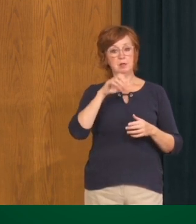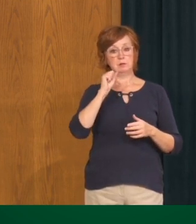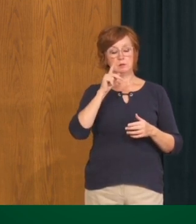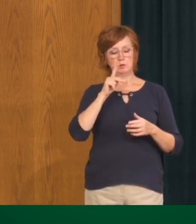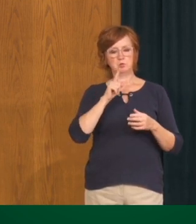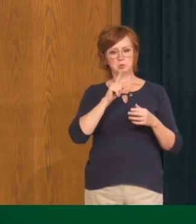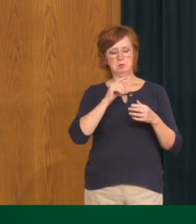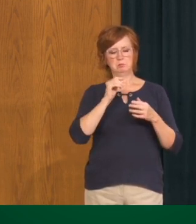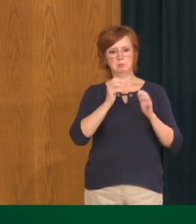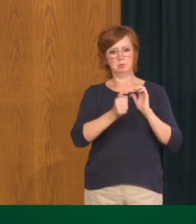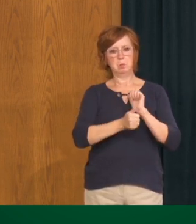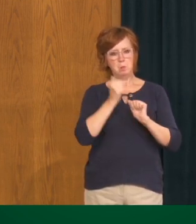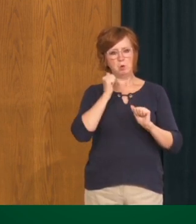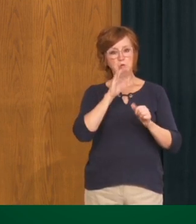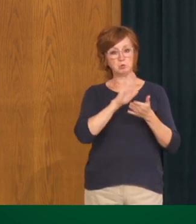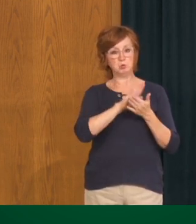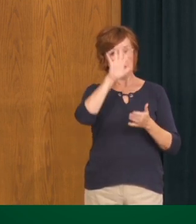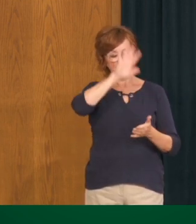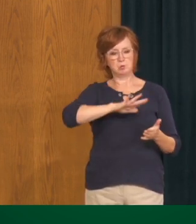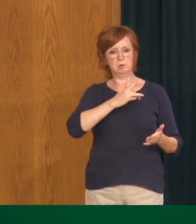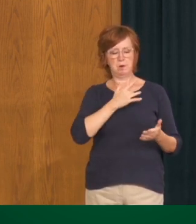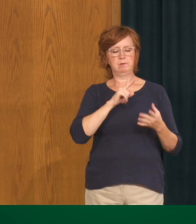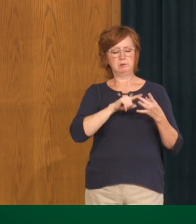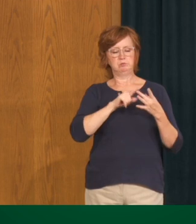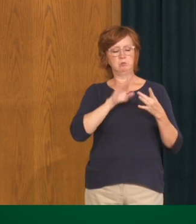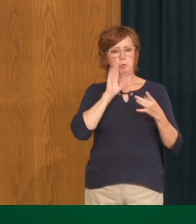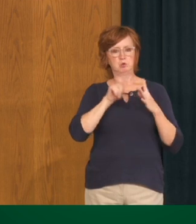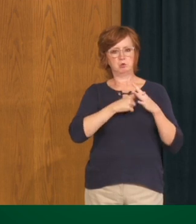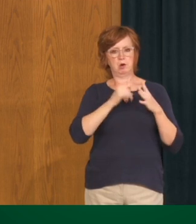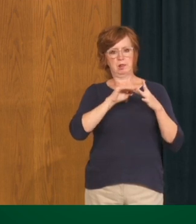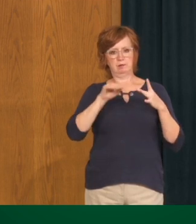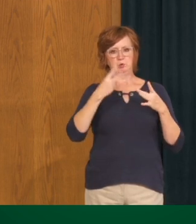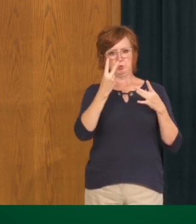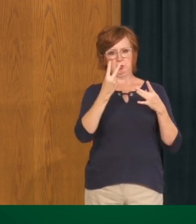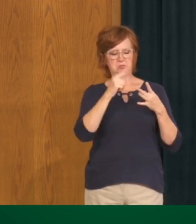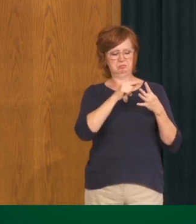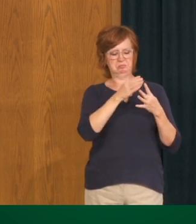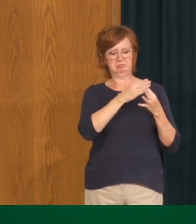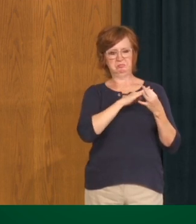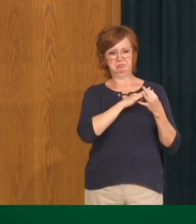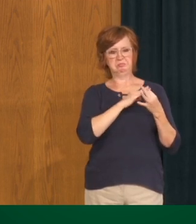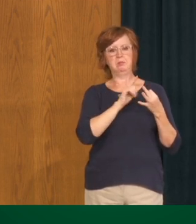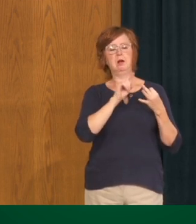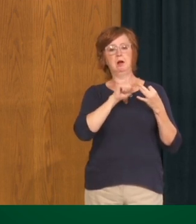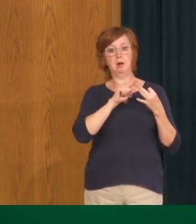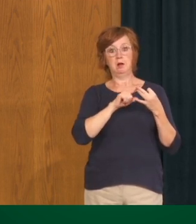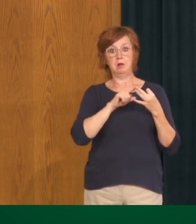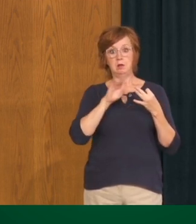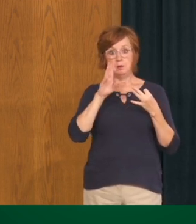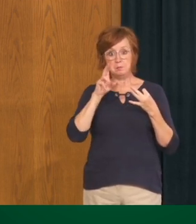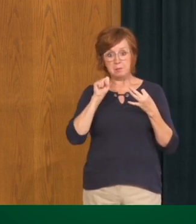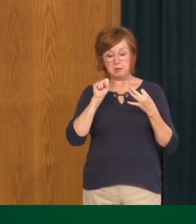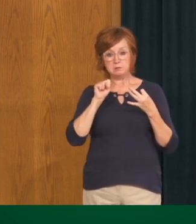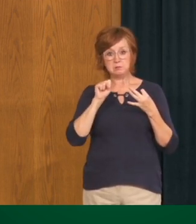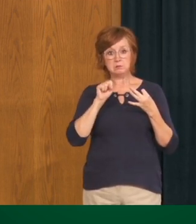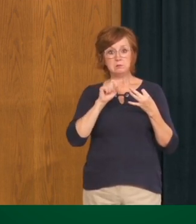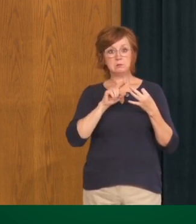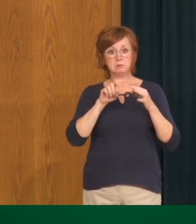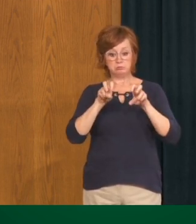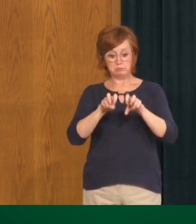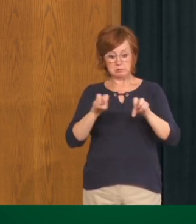will be required. Will it be required all the time or just in school buses and in corridors or locker